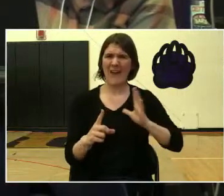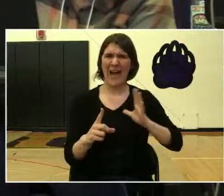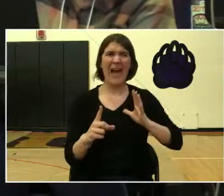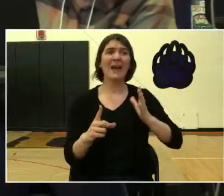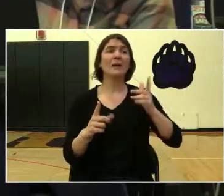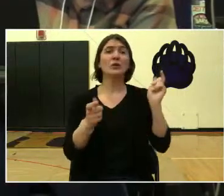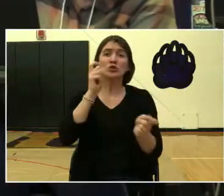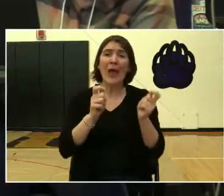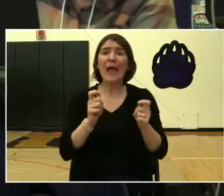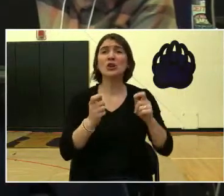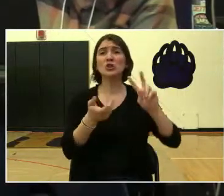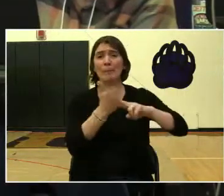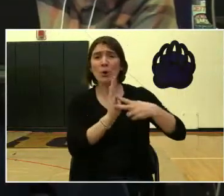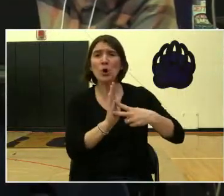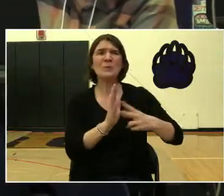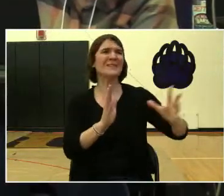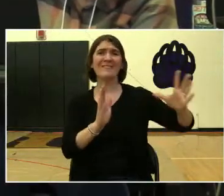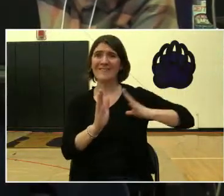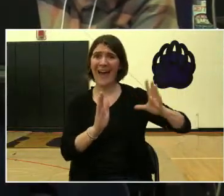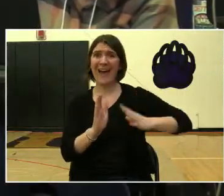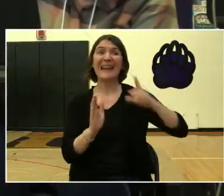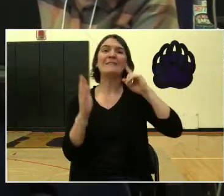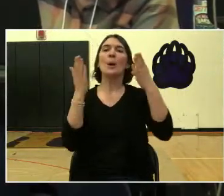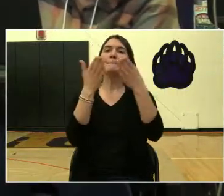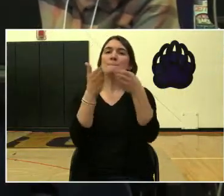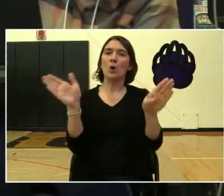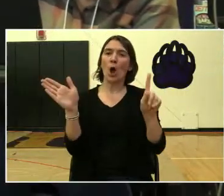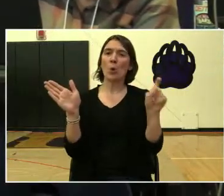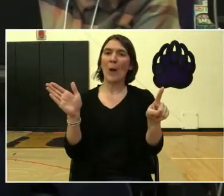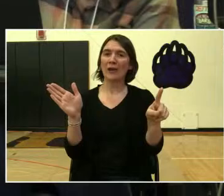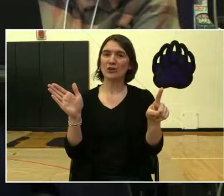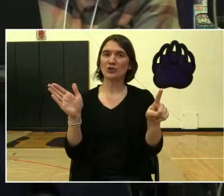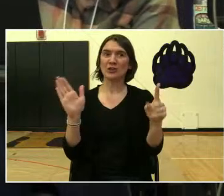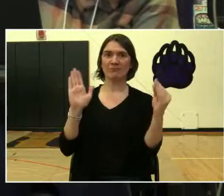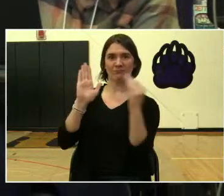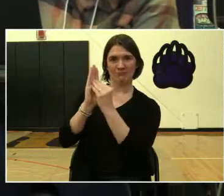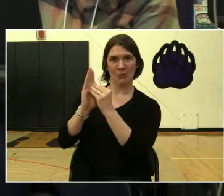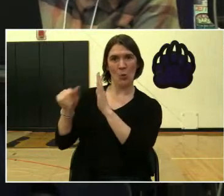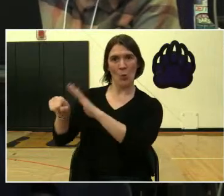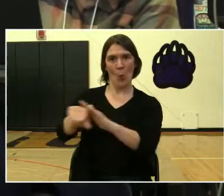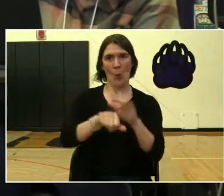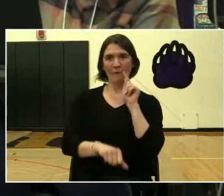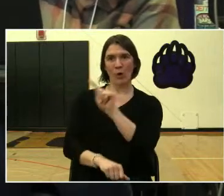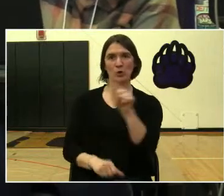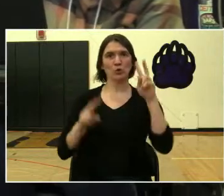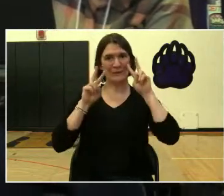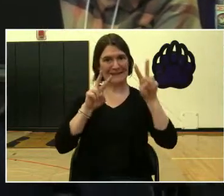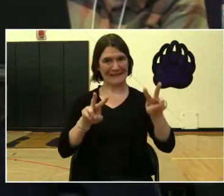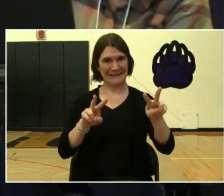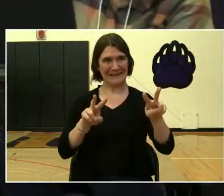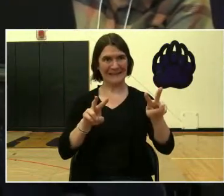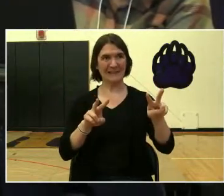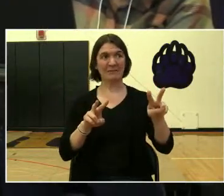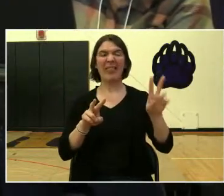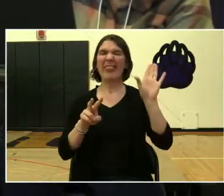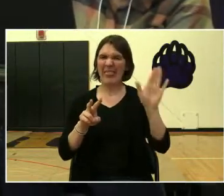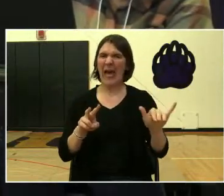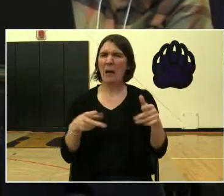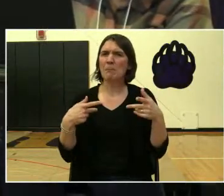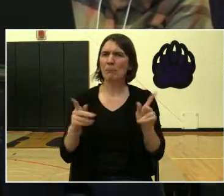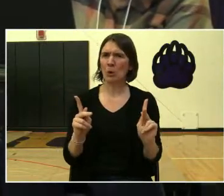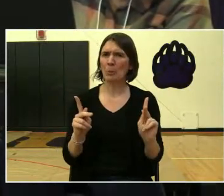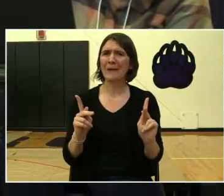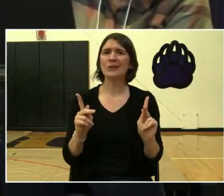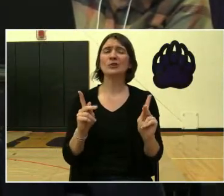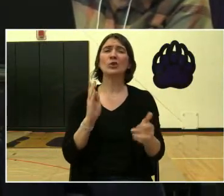it are probably uh a bit of a free-for-all in terms of going forward uh with